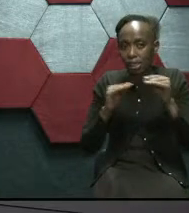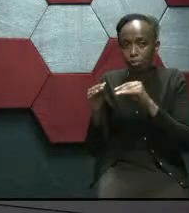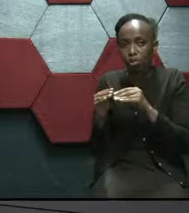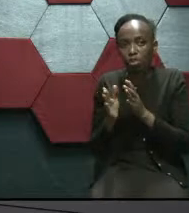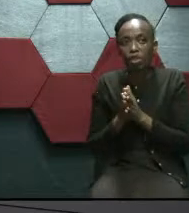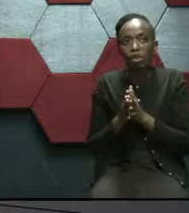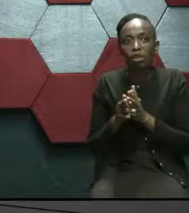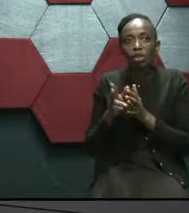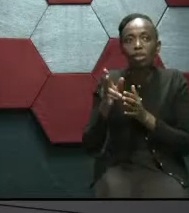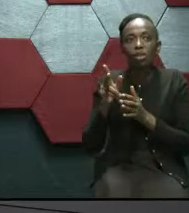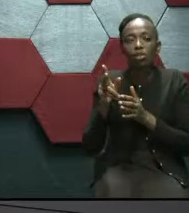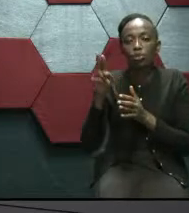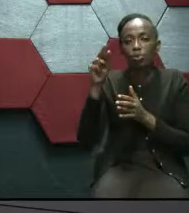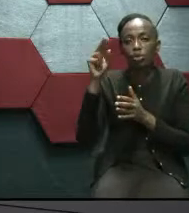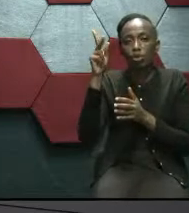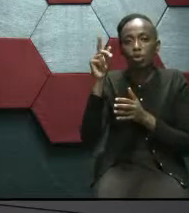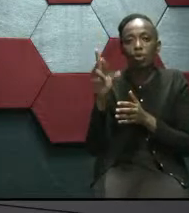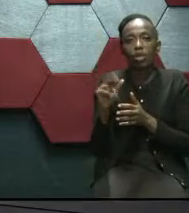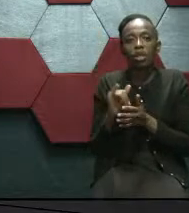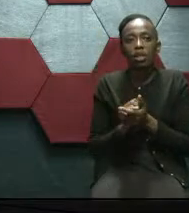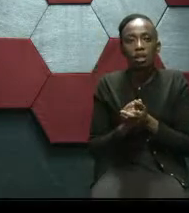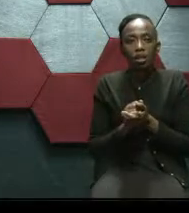Nkoroy High School and see what they have for us.